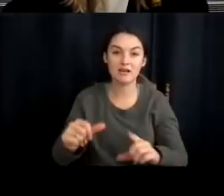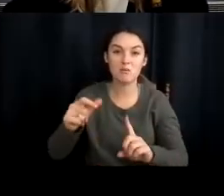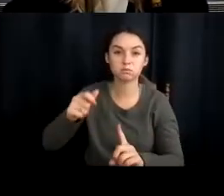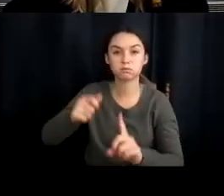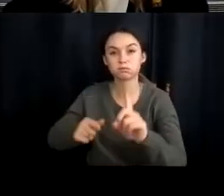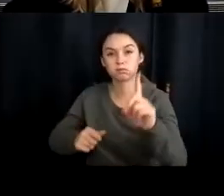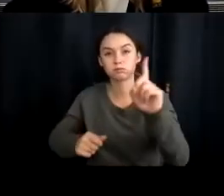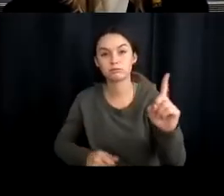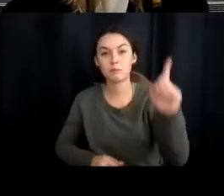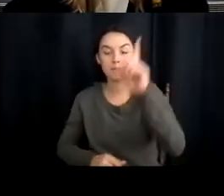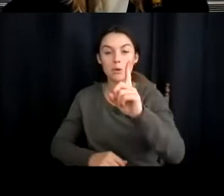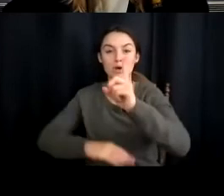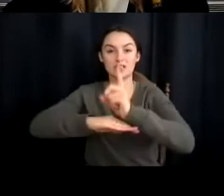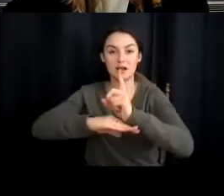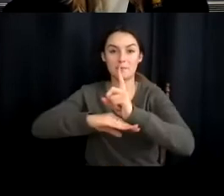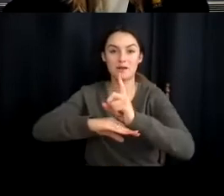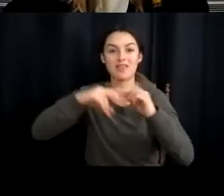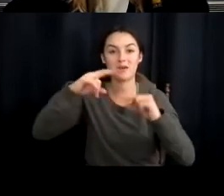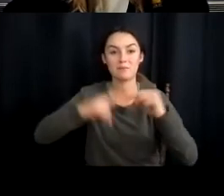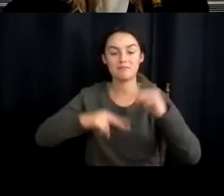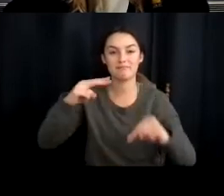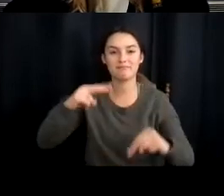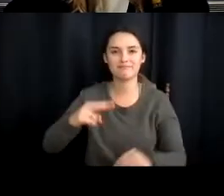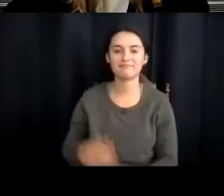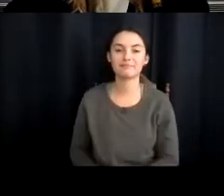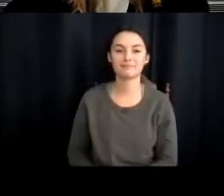And he's got in his hand an axe, and he's got a